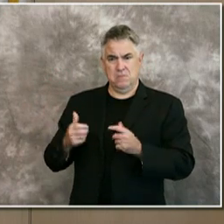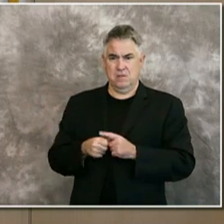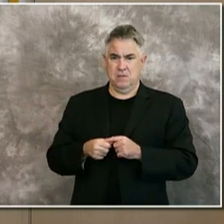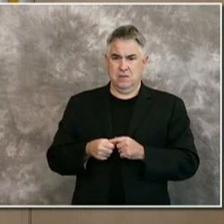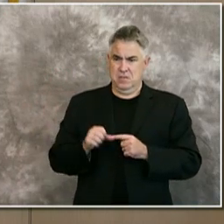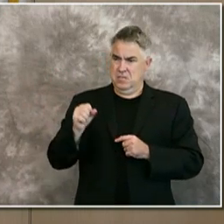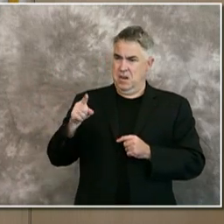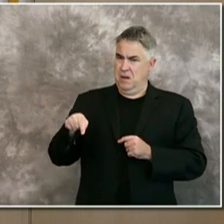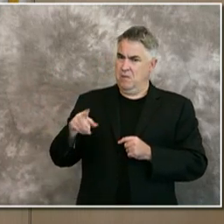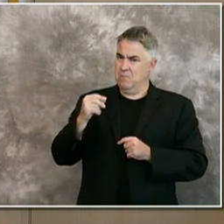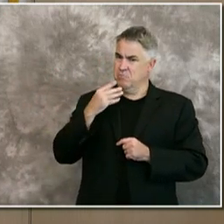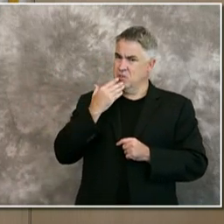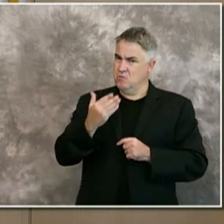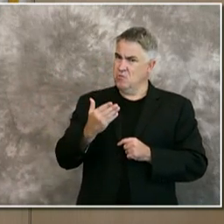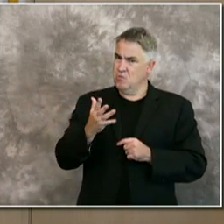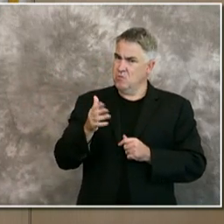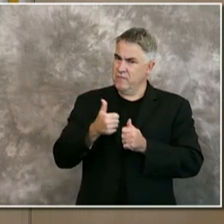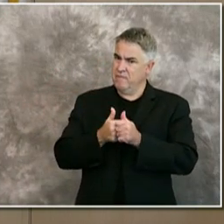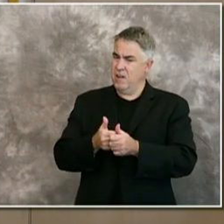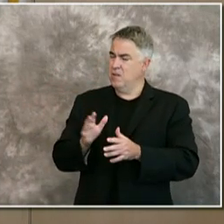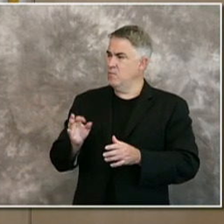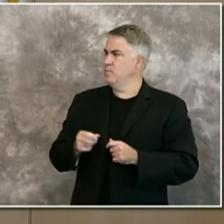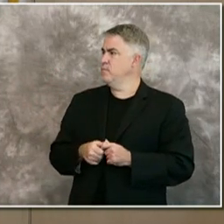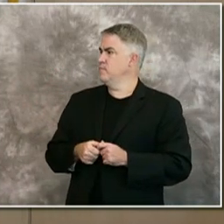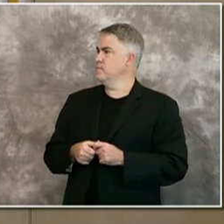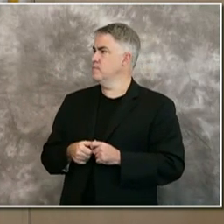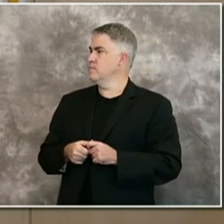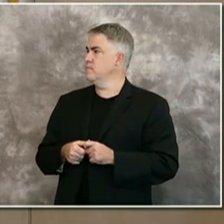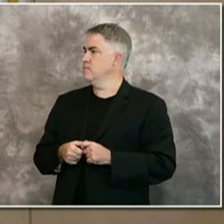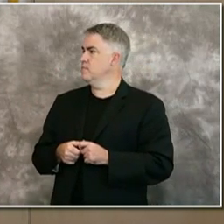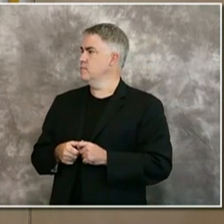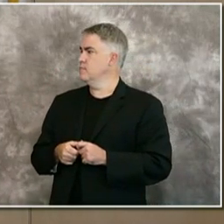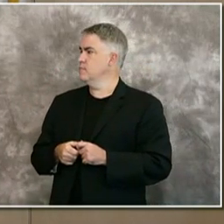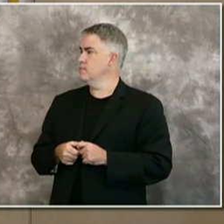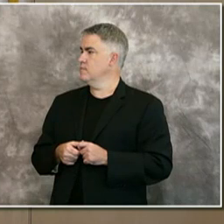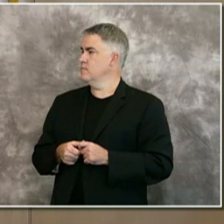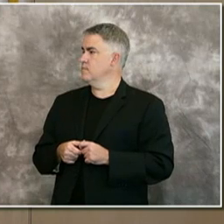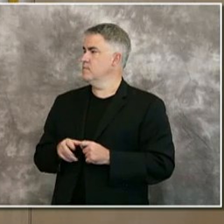Diego did quite well over the weekend. Thank you.